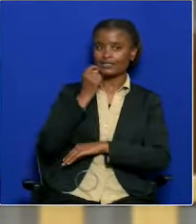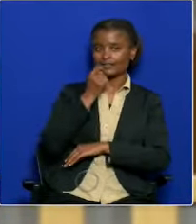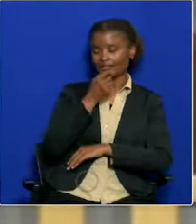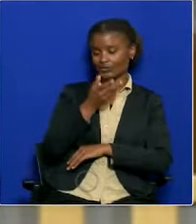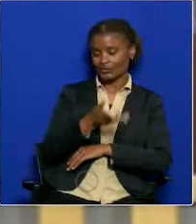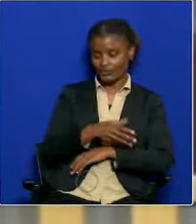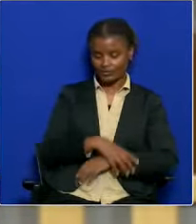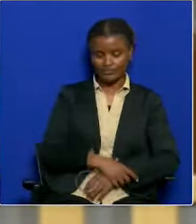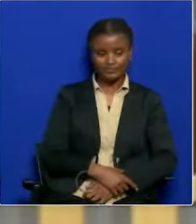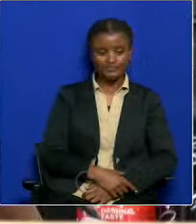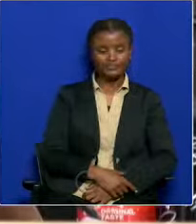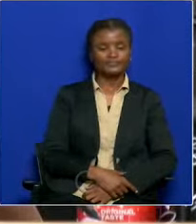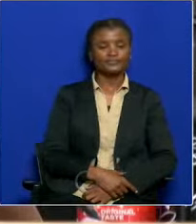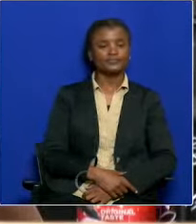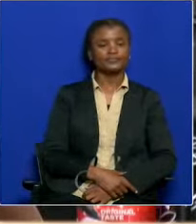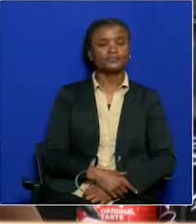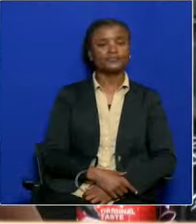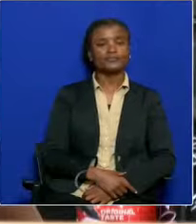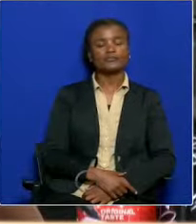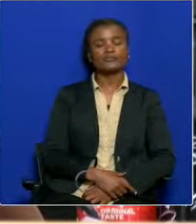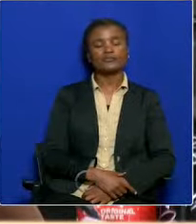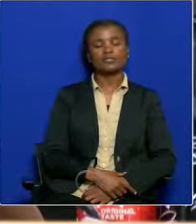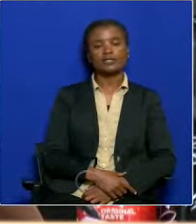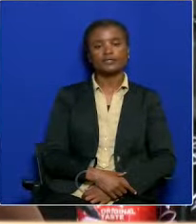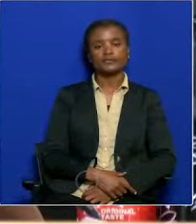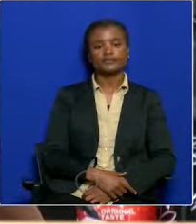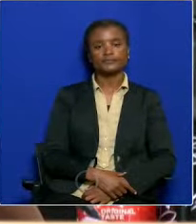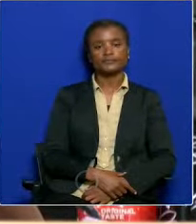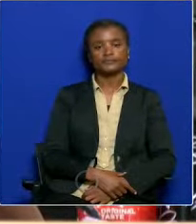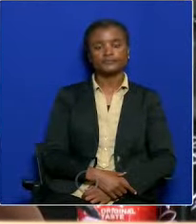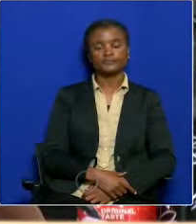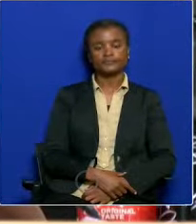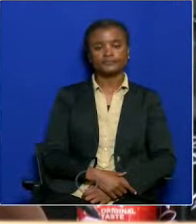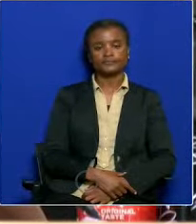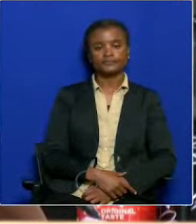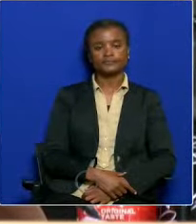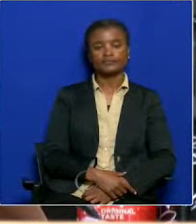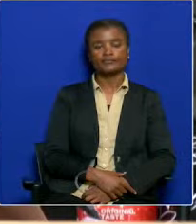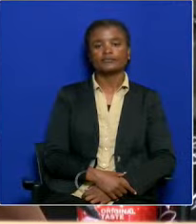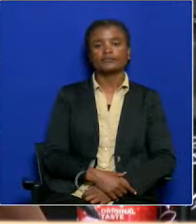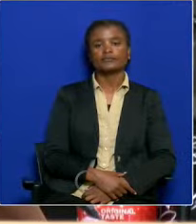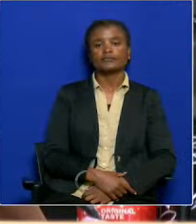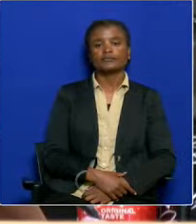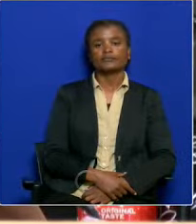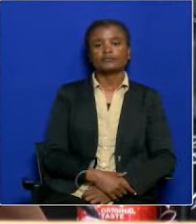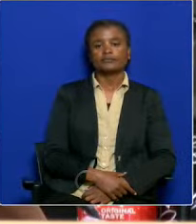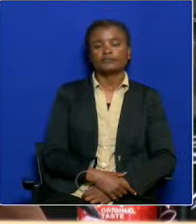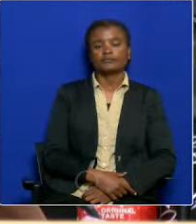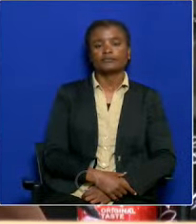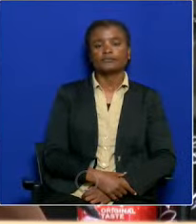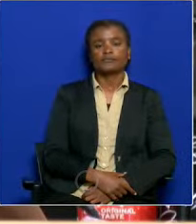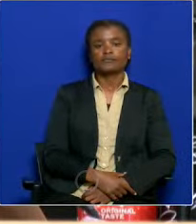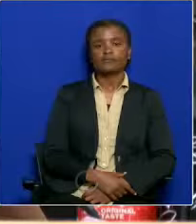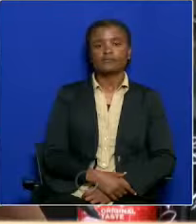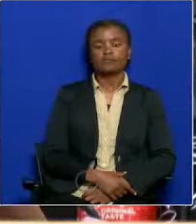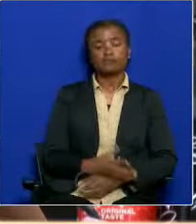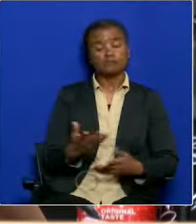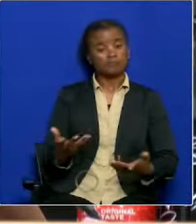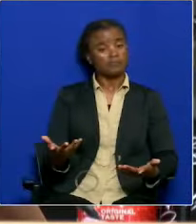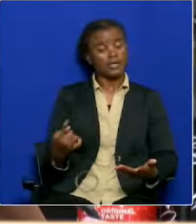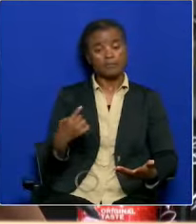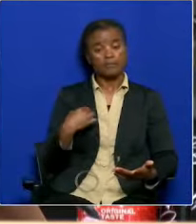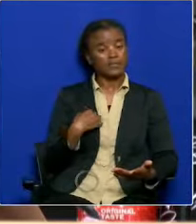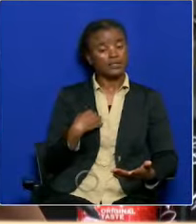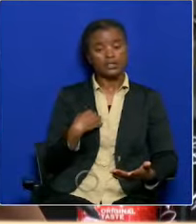So, General, just in regards to this, I, for one, find it implausible that in a phase where you